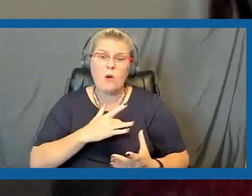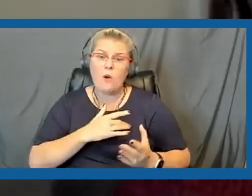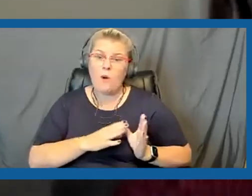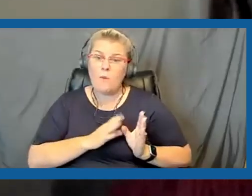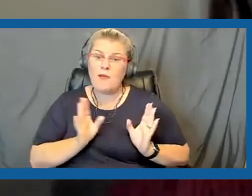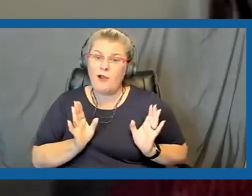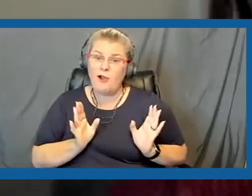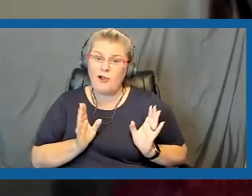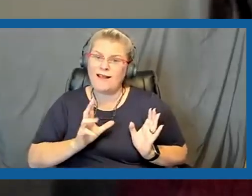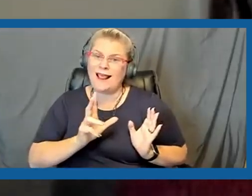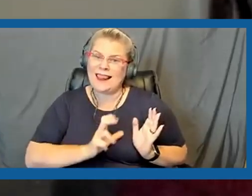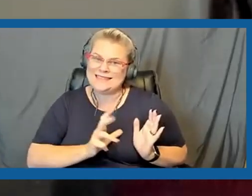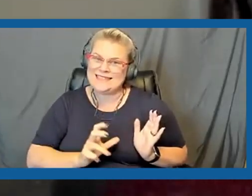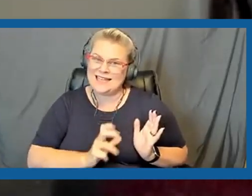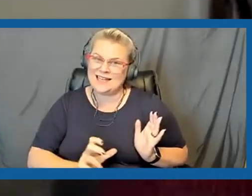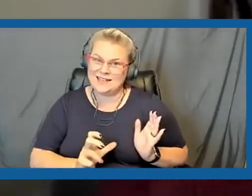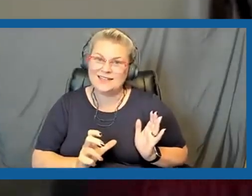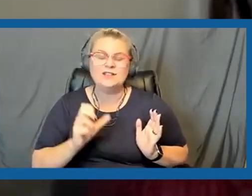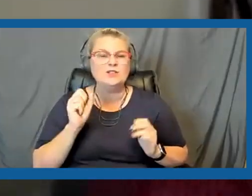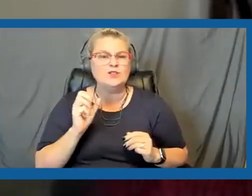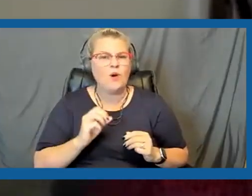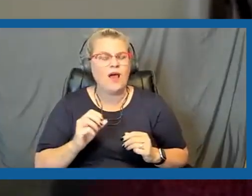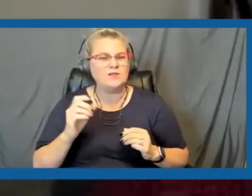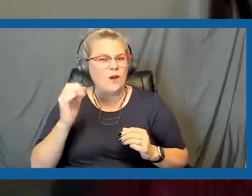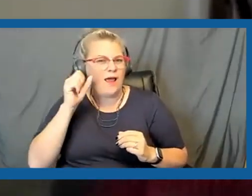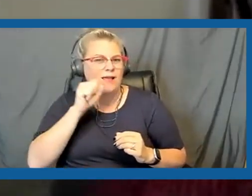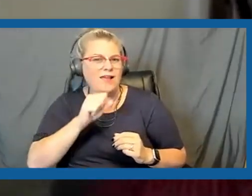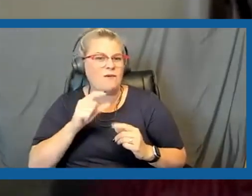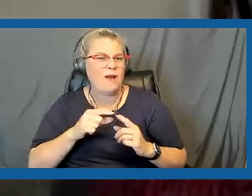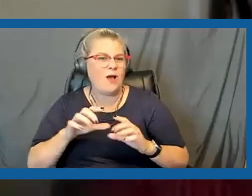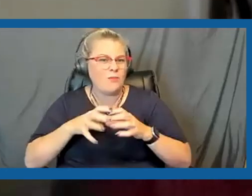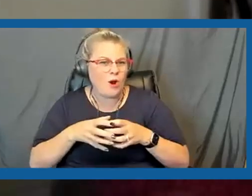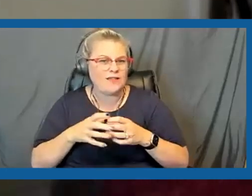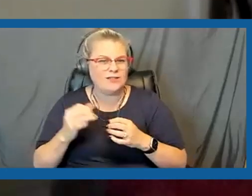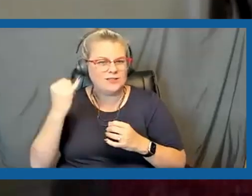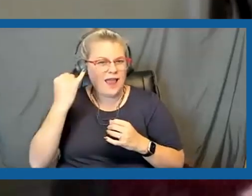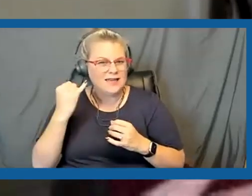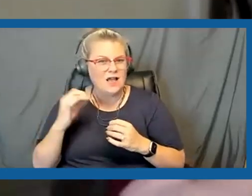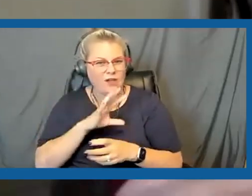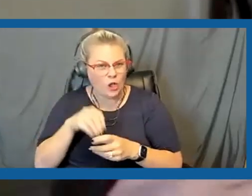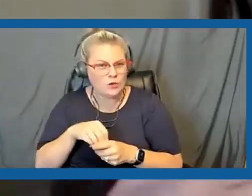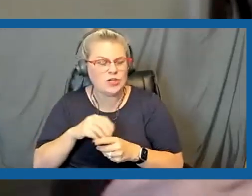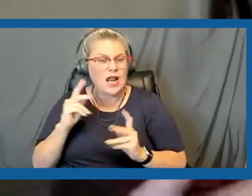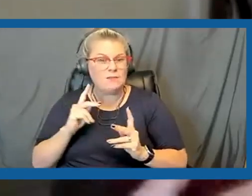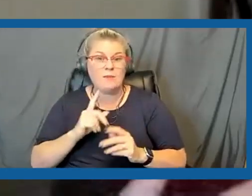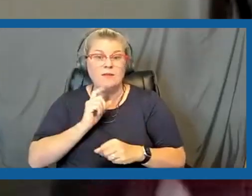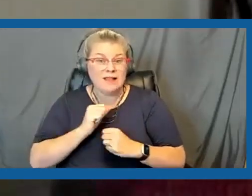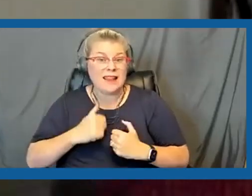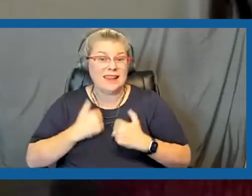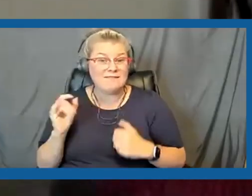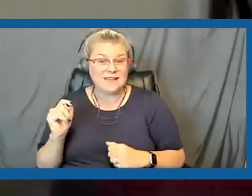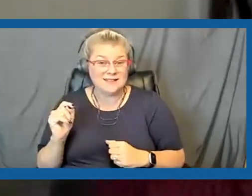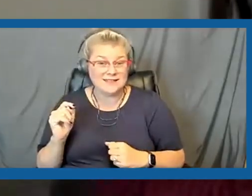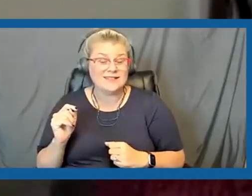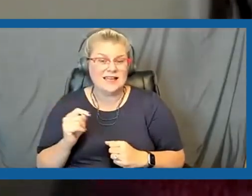love about the party, is that there's this idea of inclusion and people live by it. And so that's just